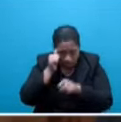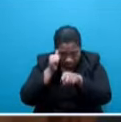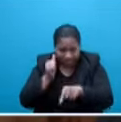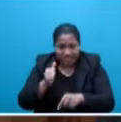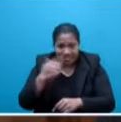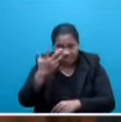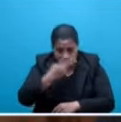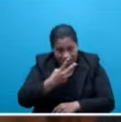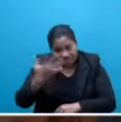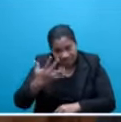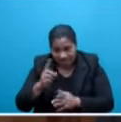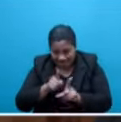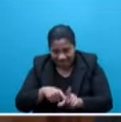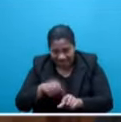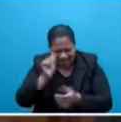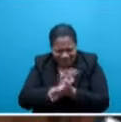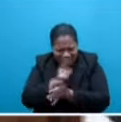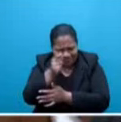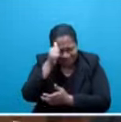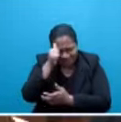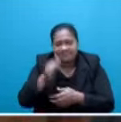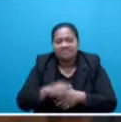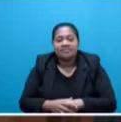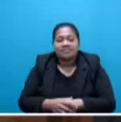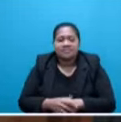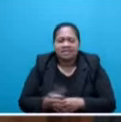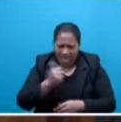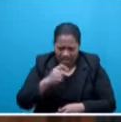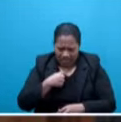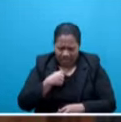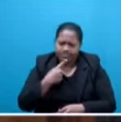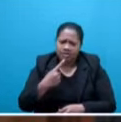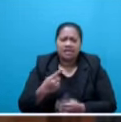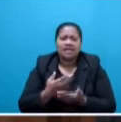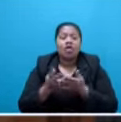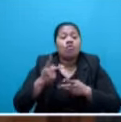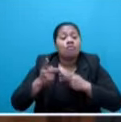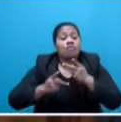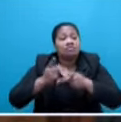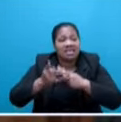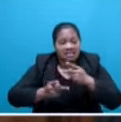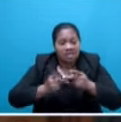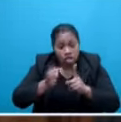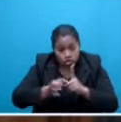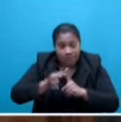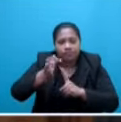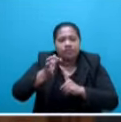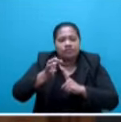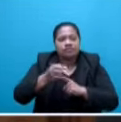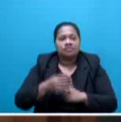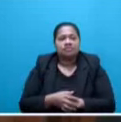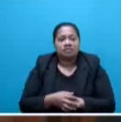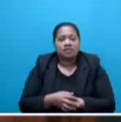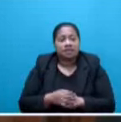good. Allow me to explain, Honorable Kurindrani, the process of developing an approved variety of sugar cane. This process